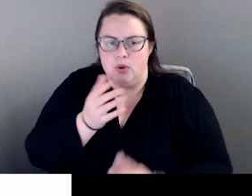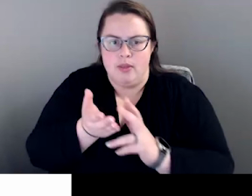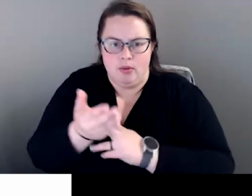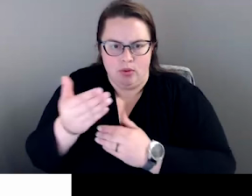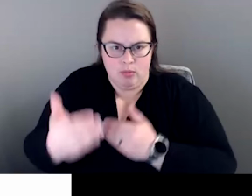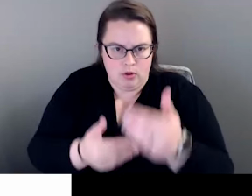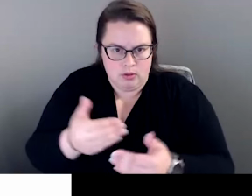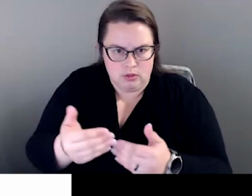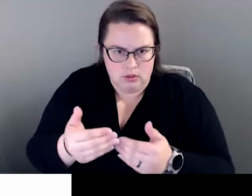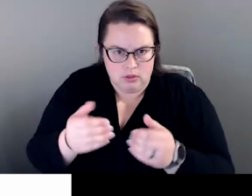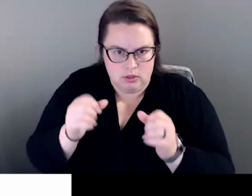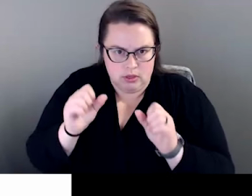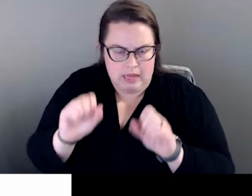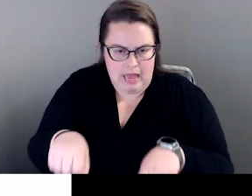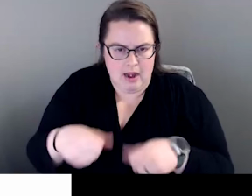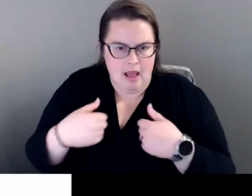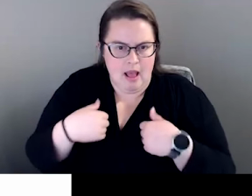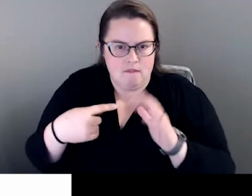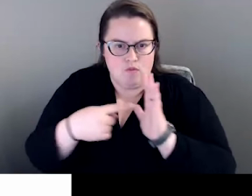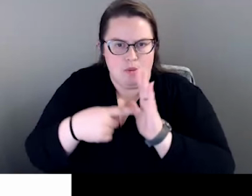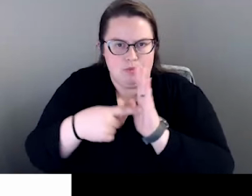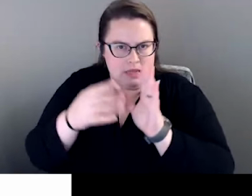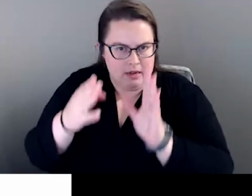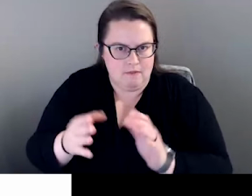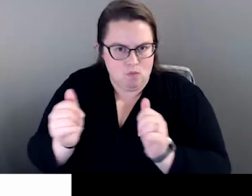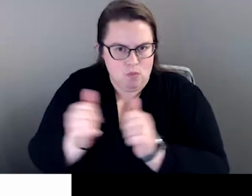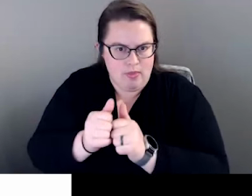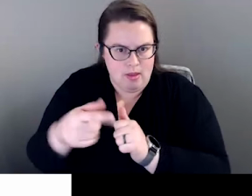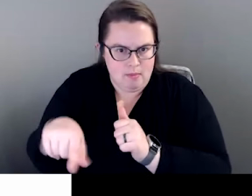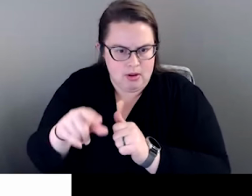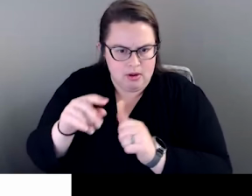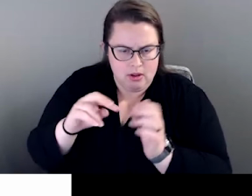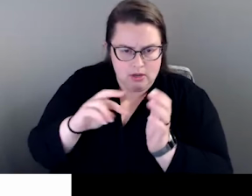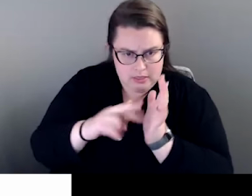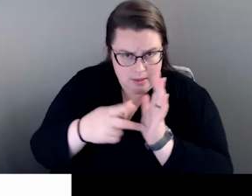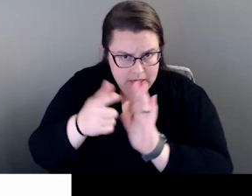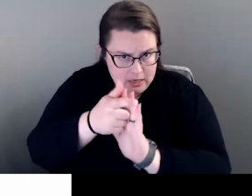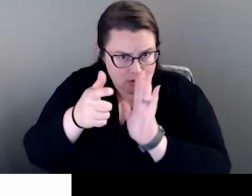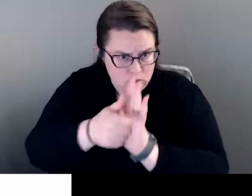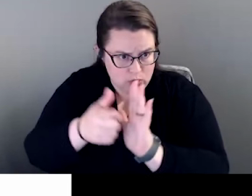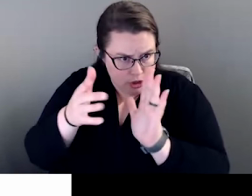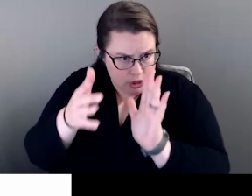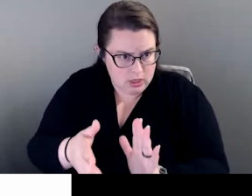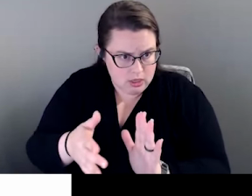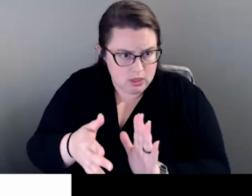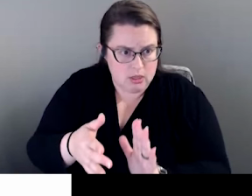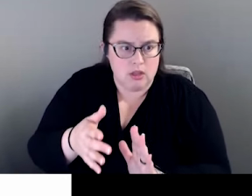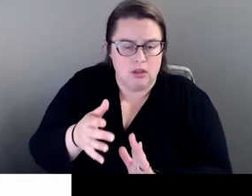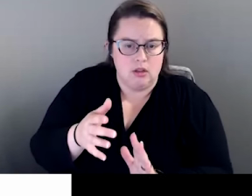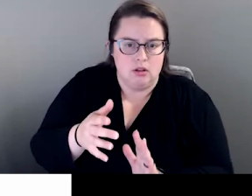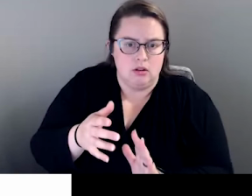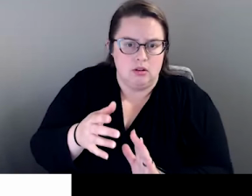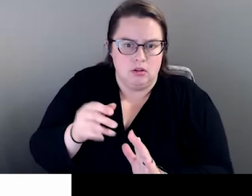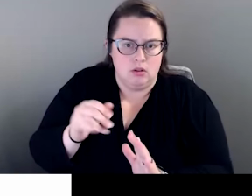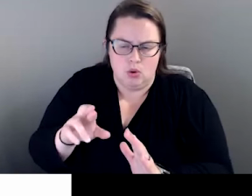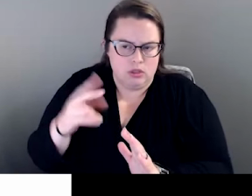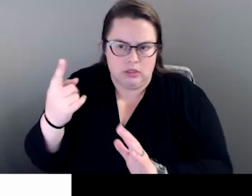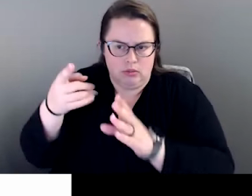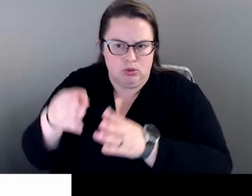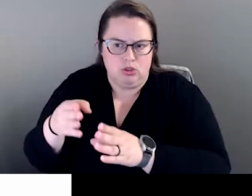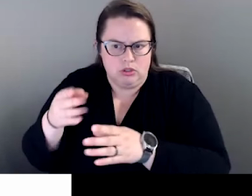could have a representative with them. Mhm. Does that mean attorney, or does anybody who is there to support the